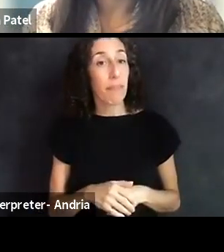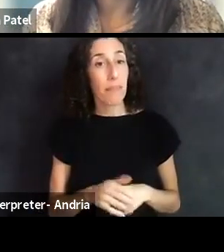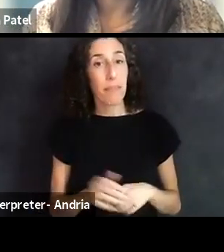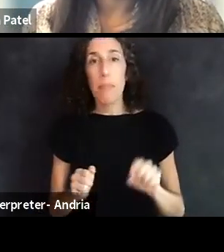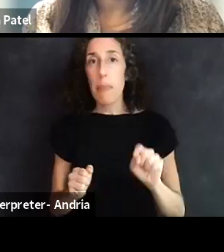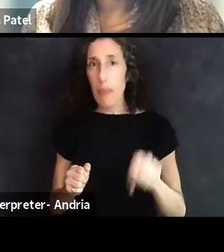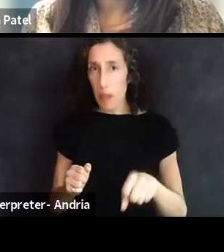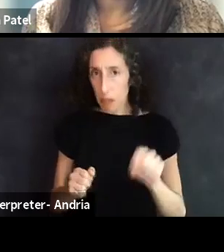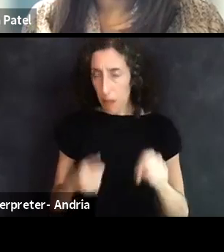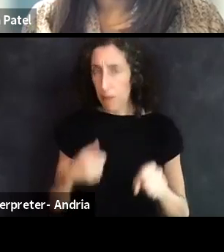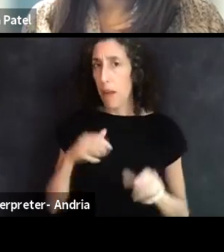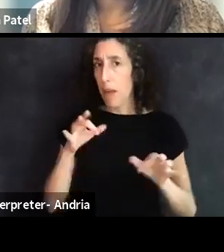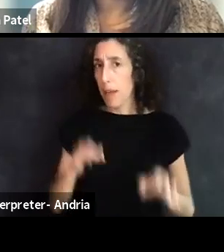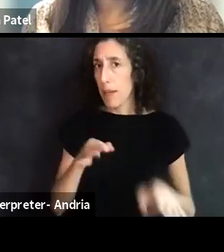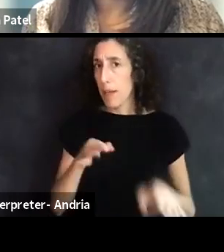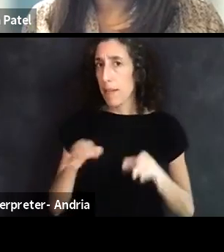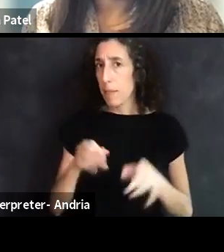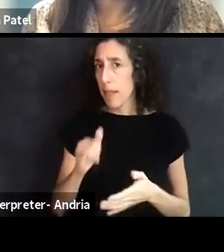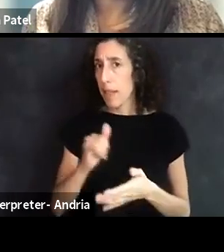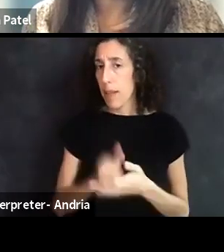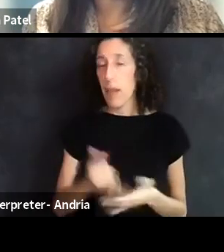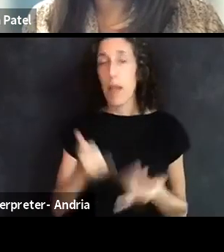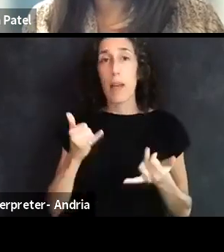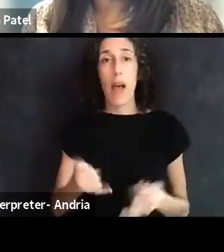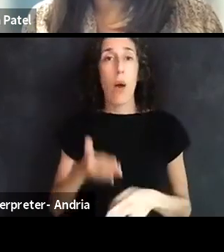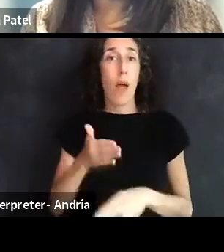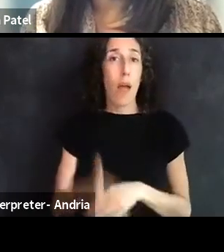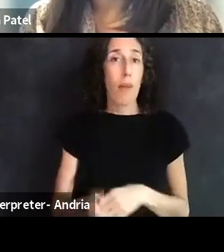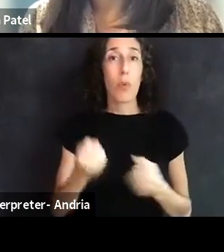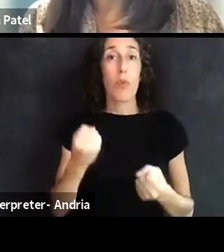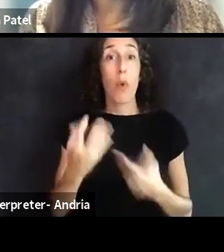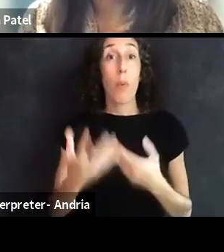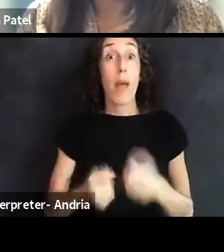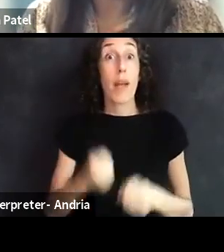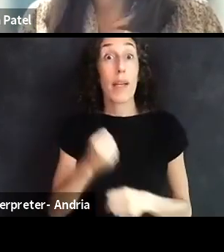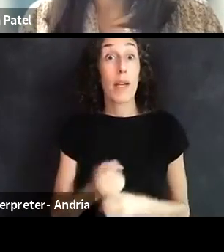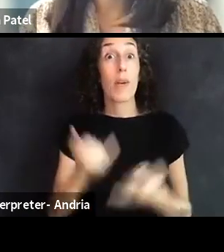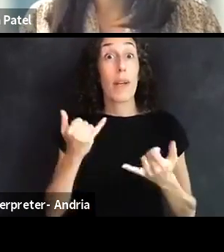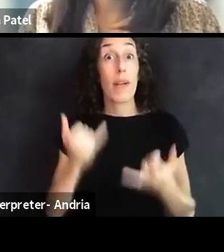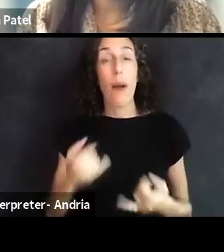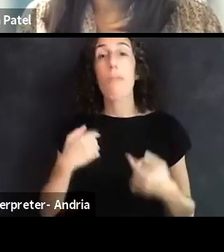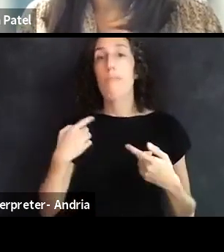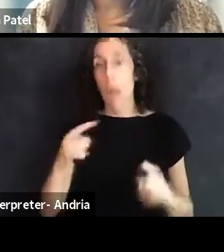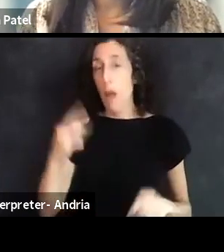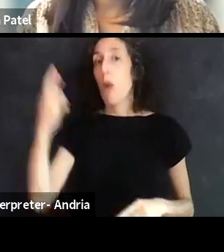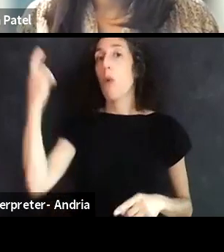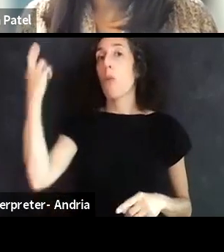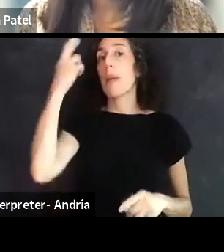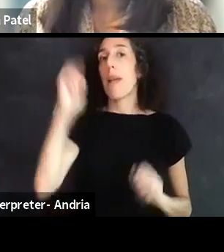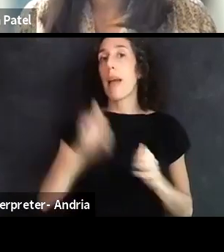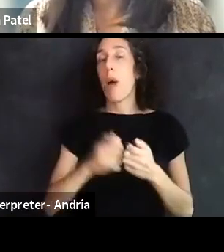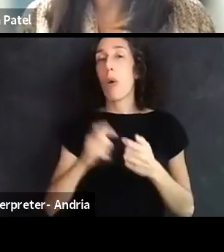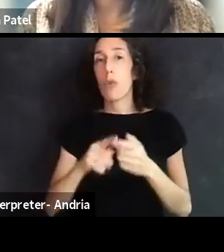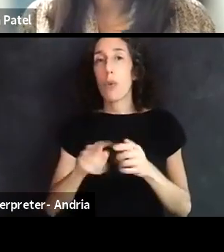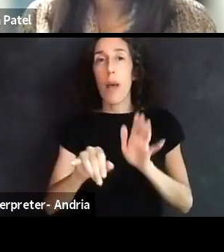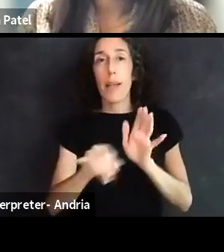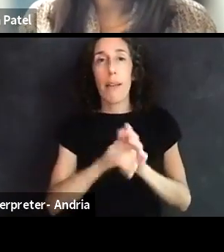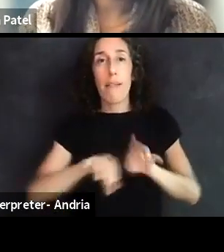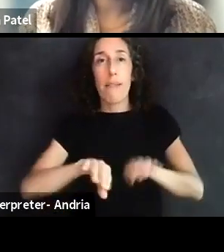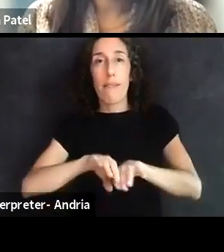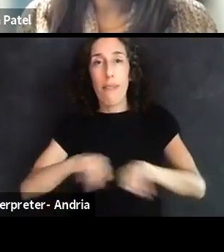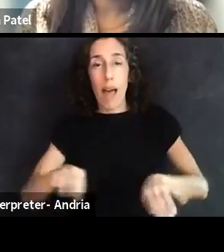distinguish now between what's inappropriate fear and an inappropriate fear, or a rational fear and an irrational